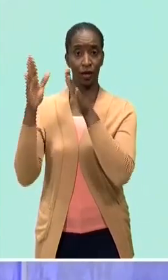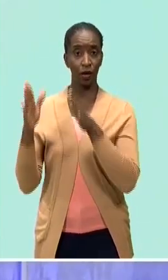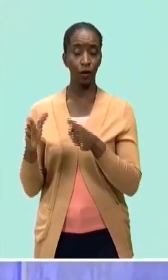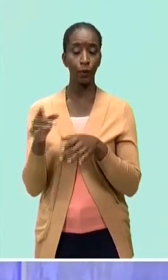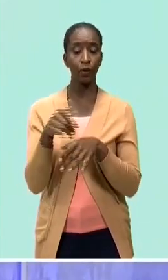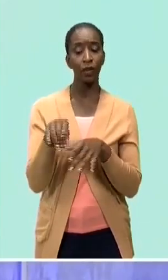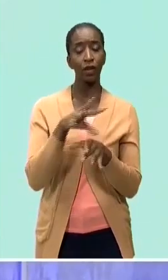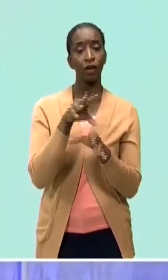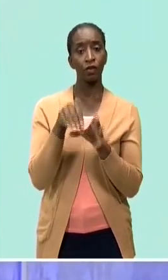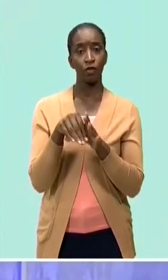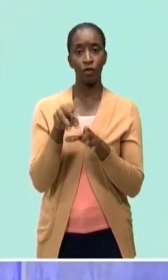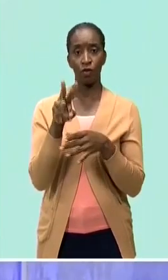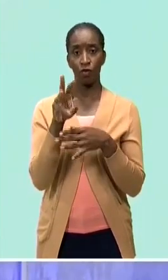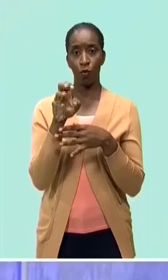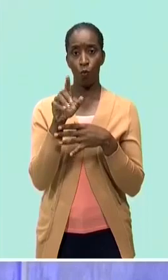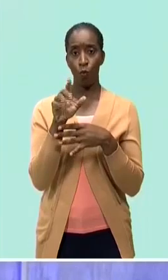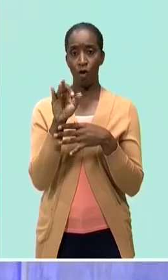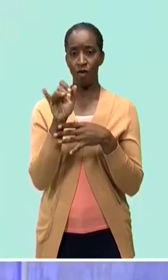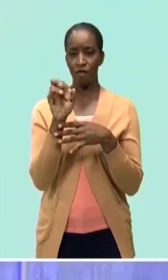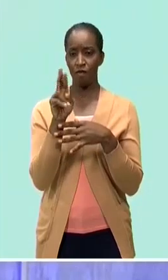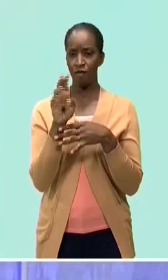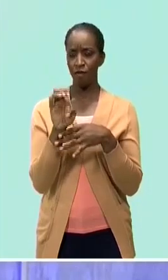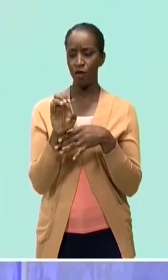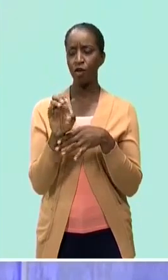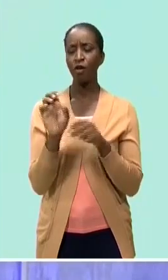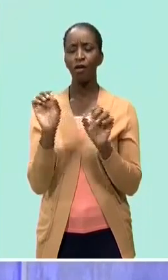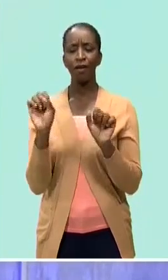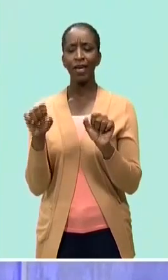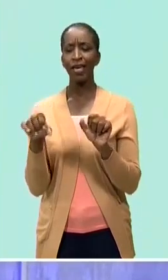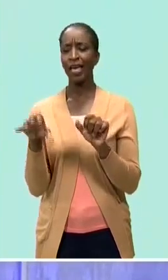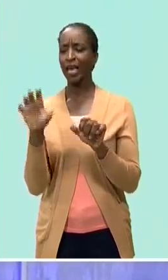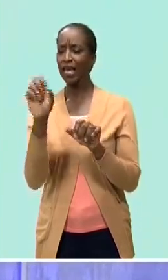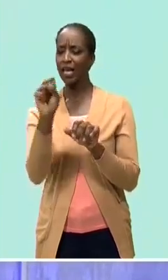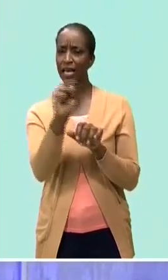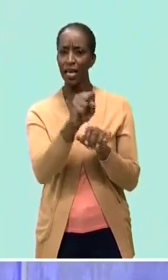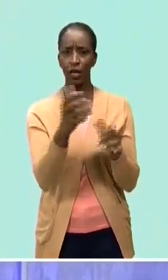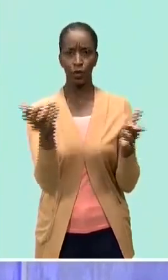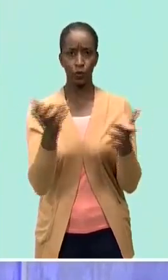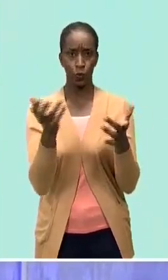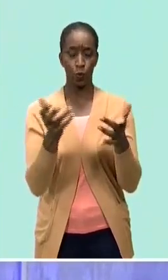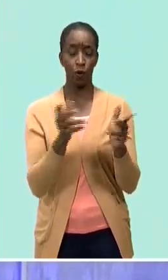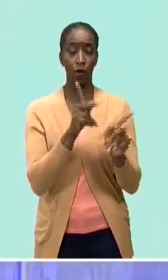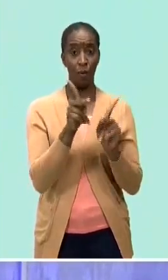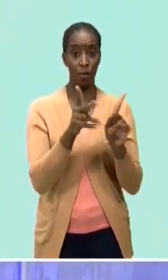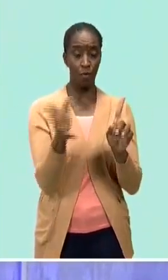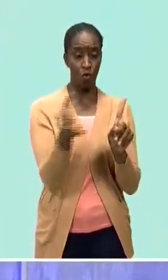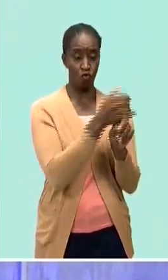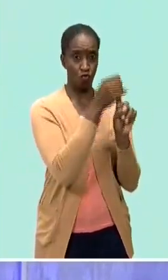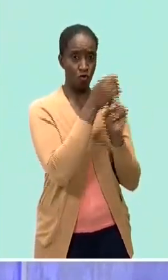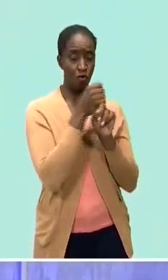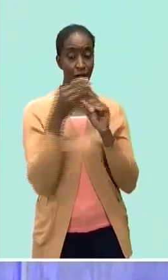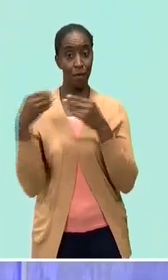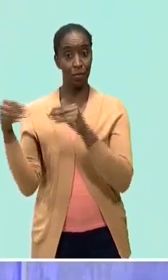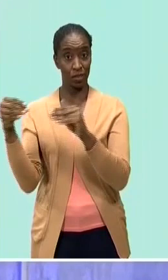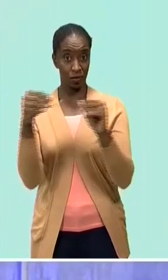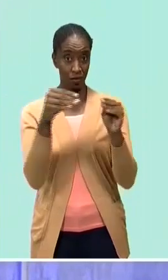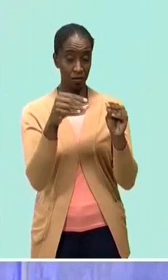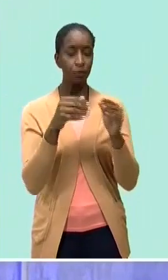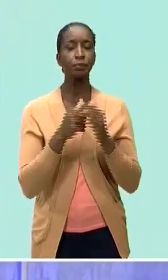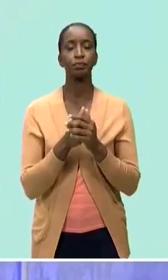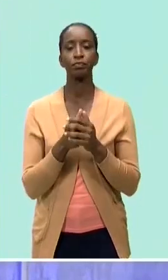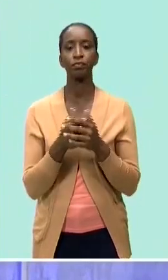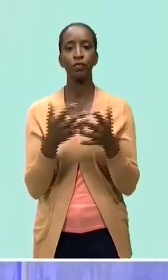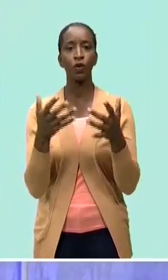welfare officers to better detect human trafficking. The training was provided by the Ministerial Task Force on Trafficking in Persons with an aim